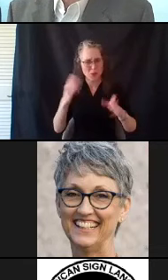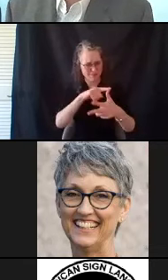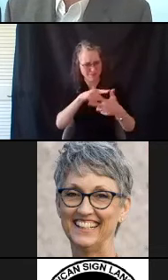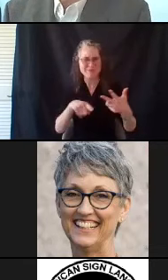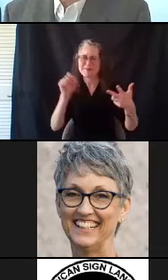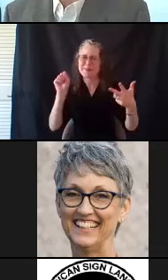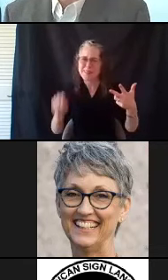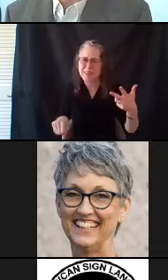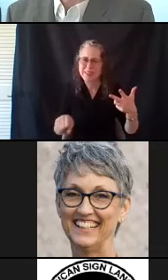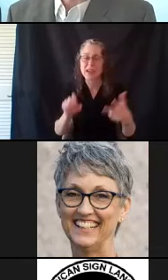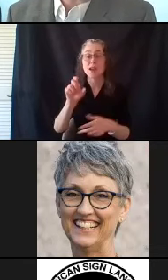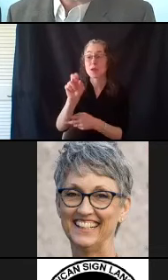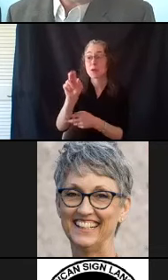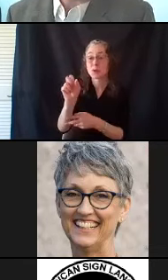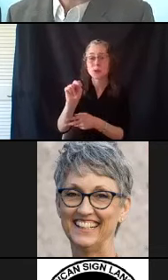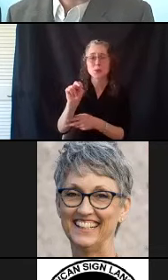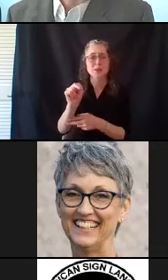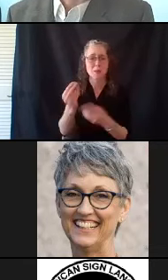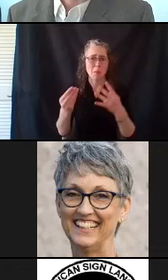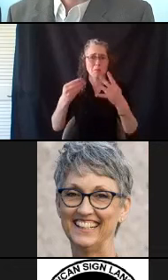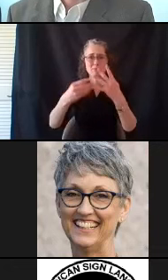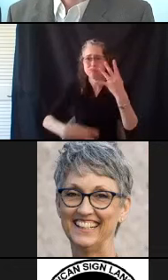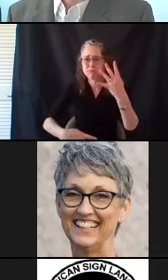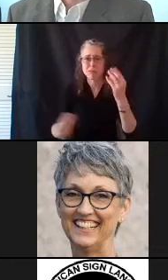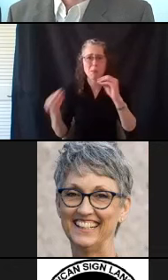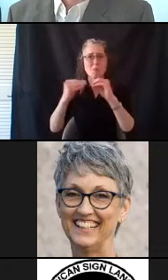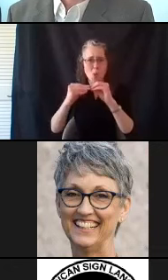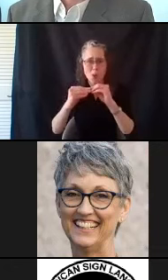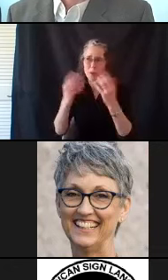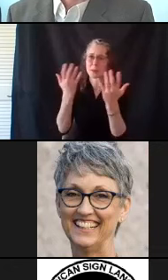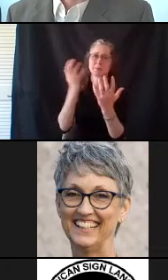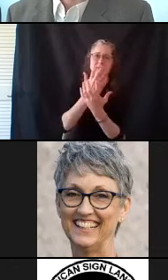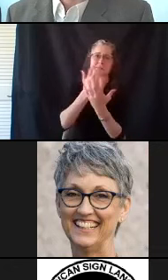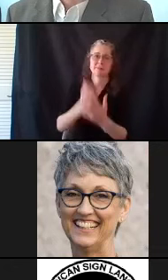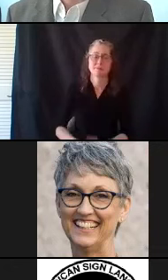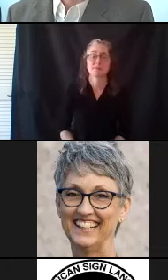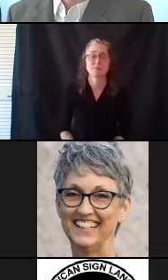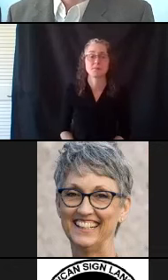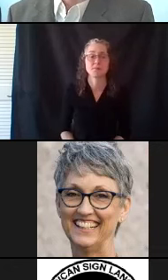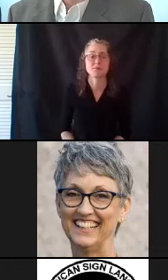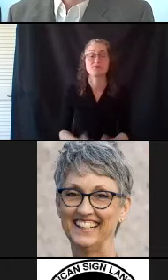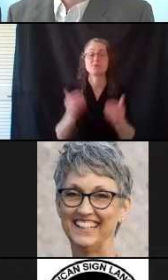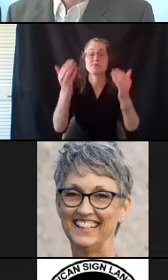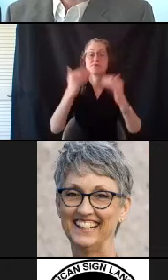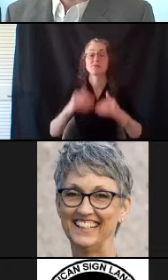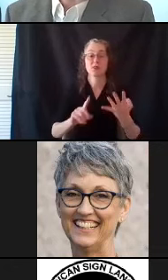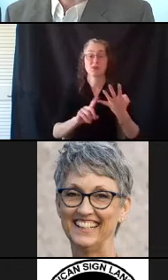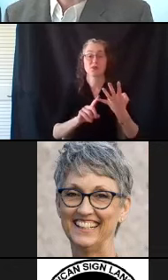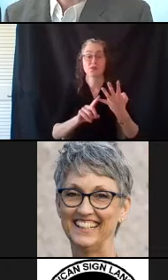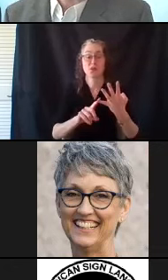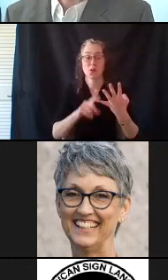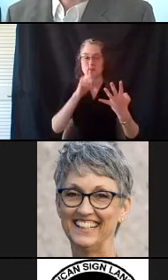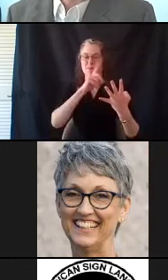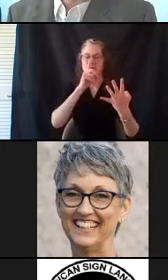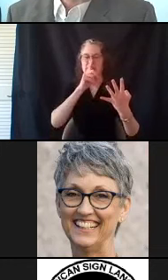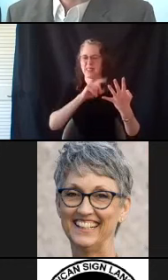Austin have gone further as well. Myth number 4. Myth number